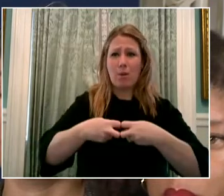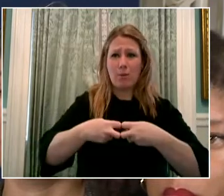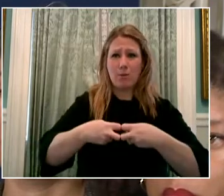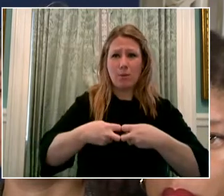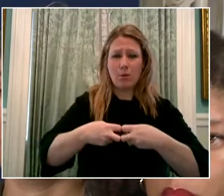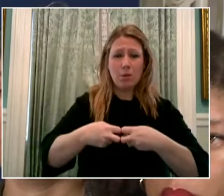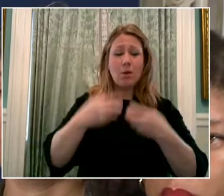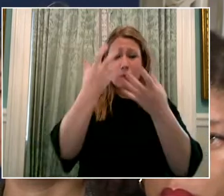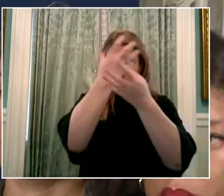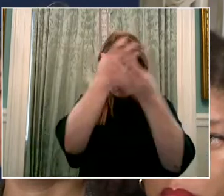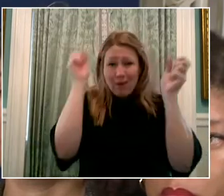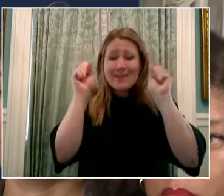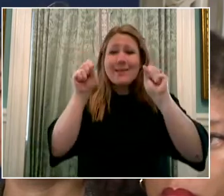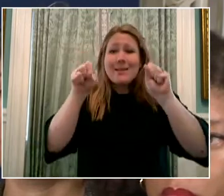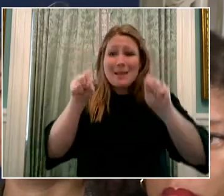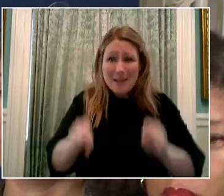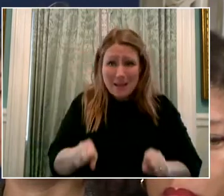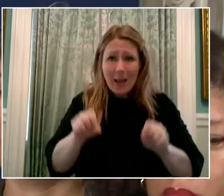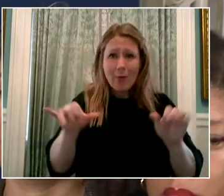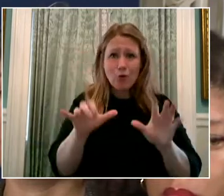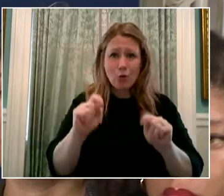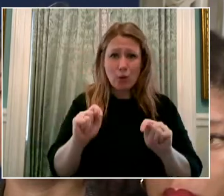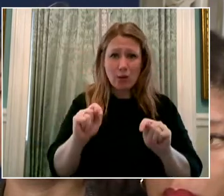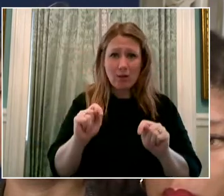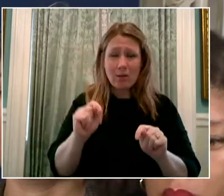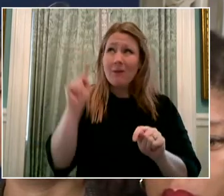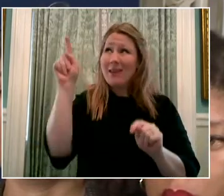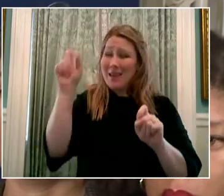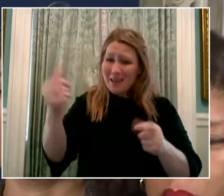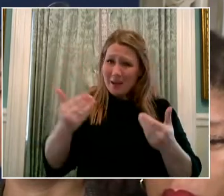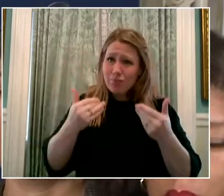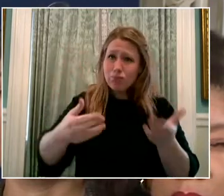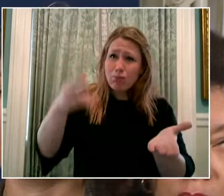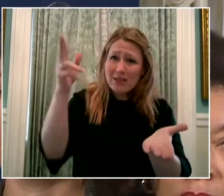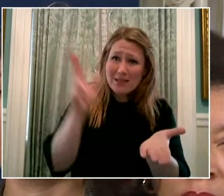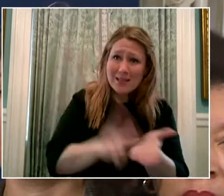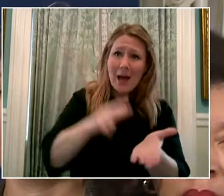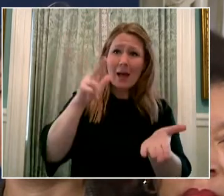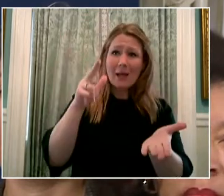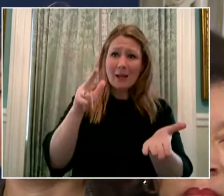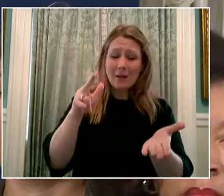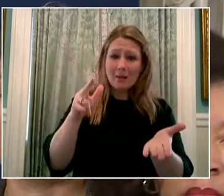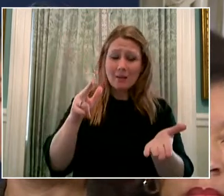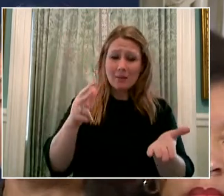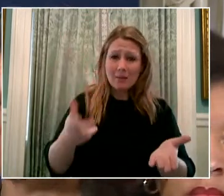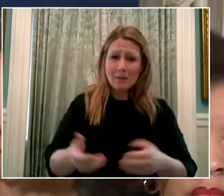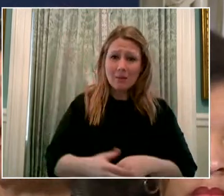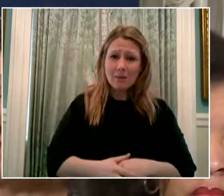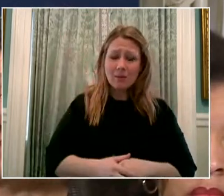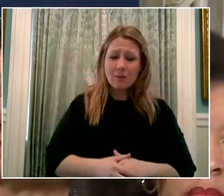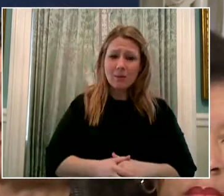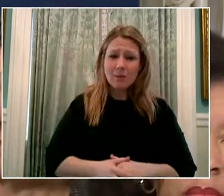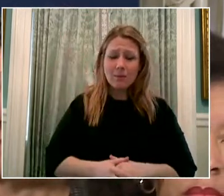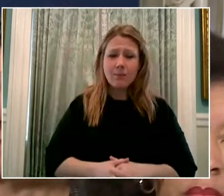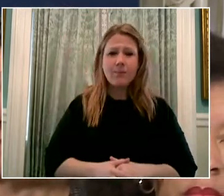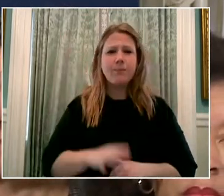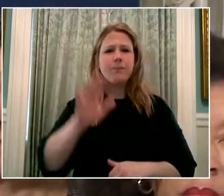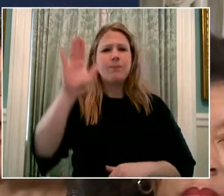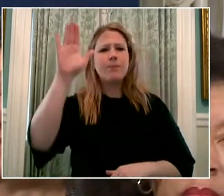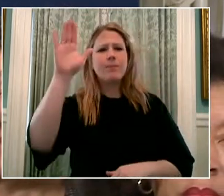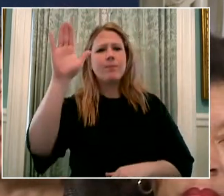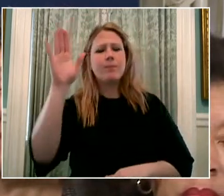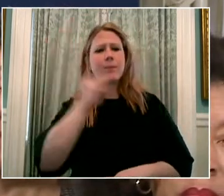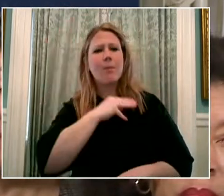do this. He can sign this into action. Mr. Mayor, if migrants aren't